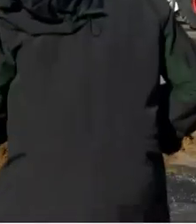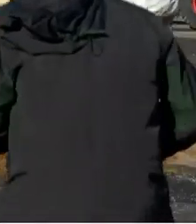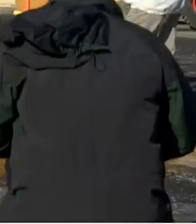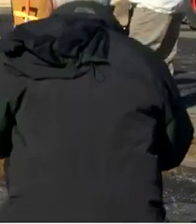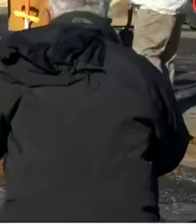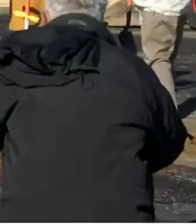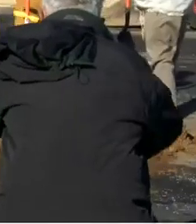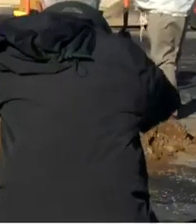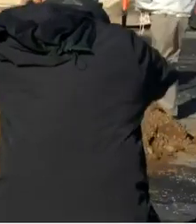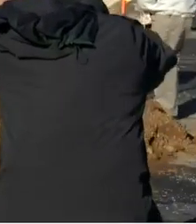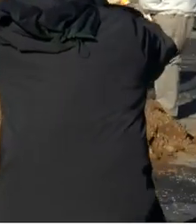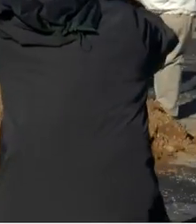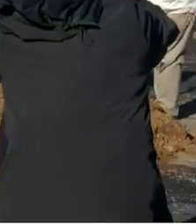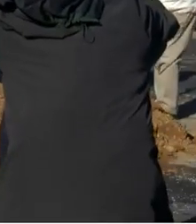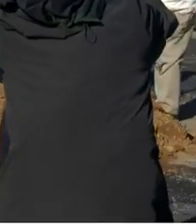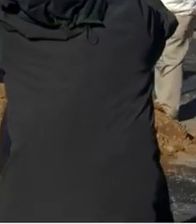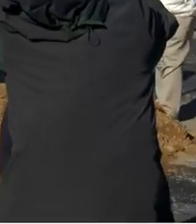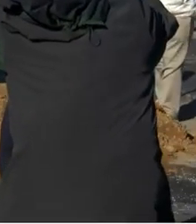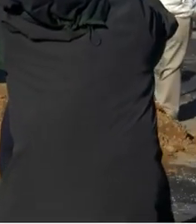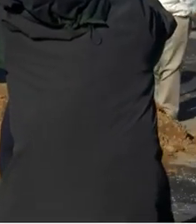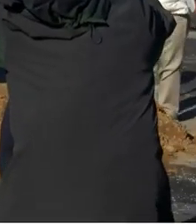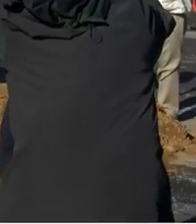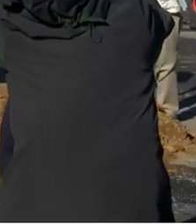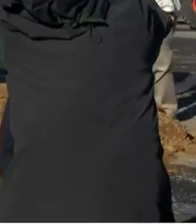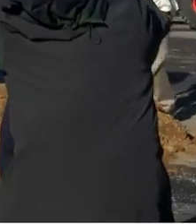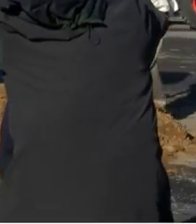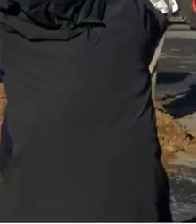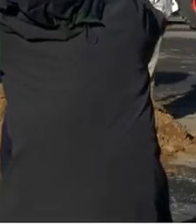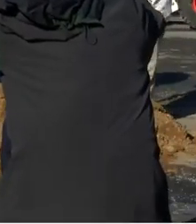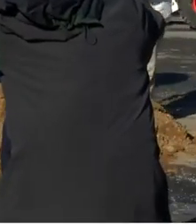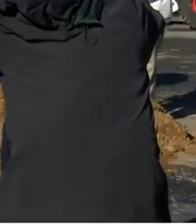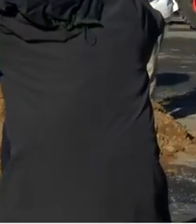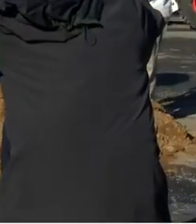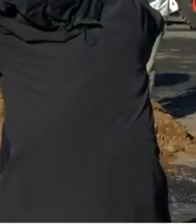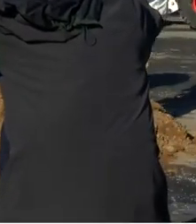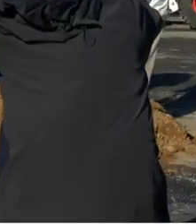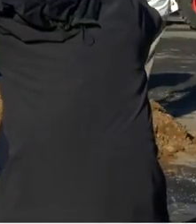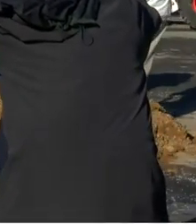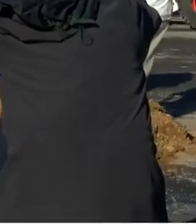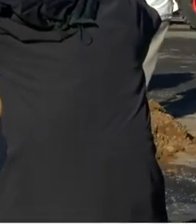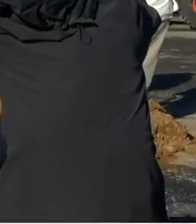One more. Okay, one more? Okay, let me try to 3.